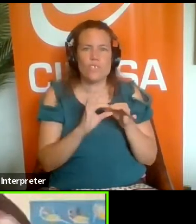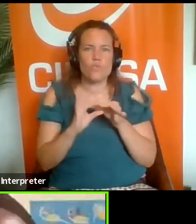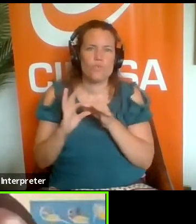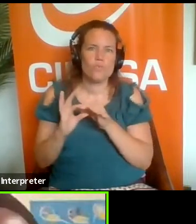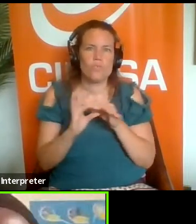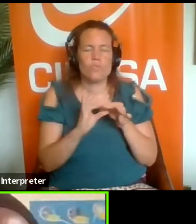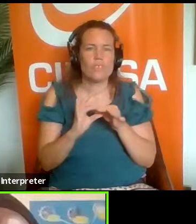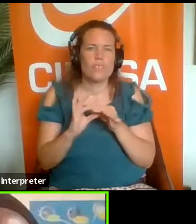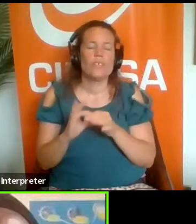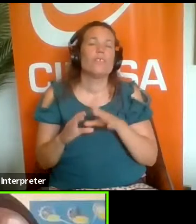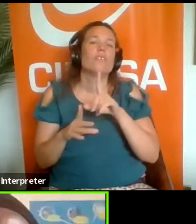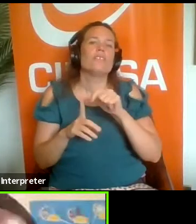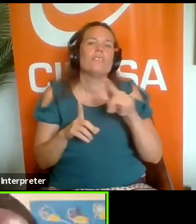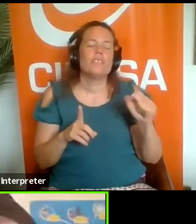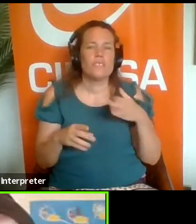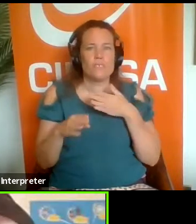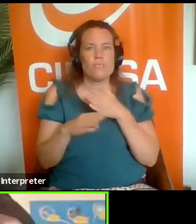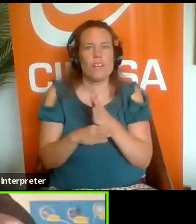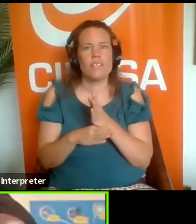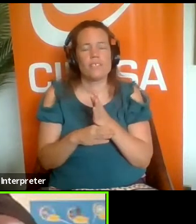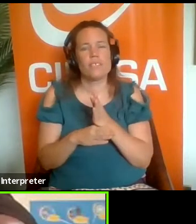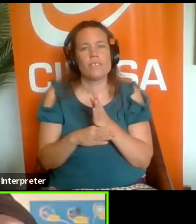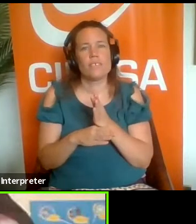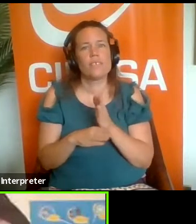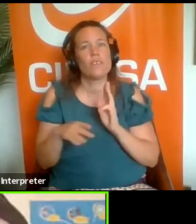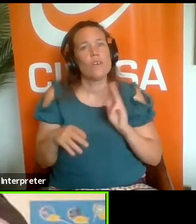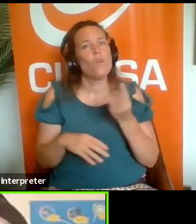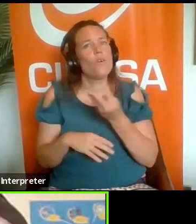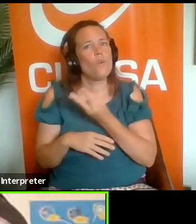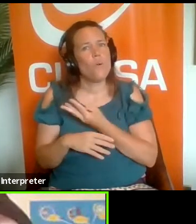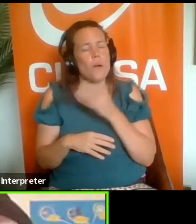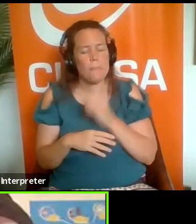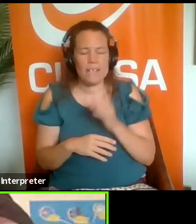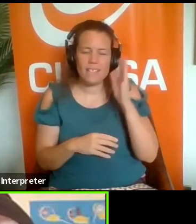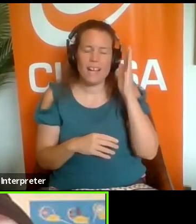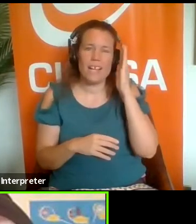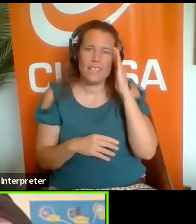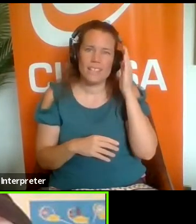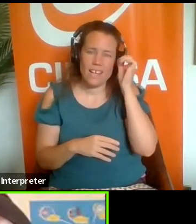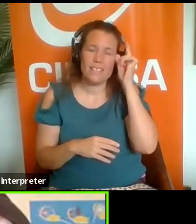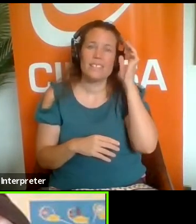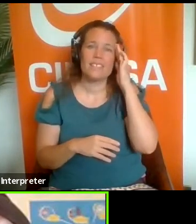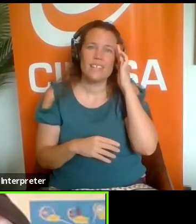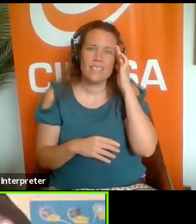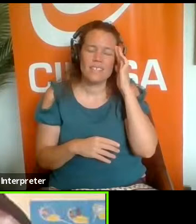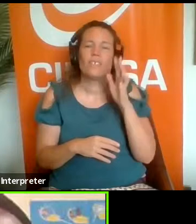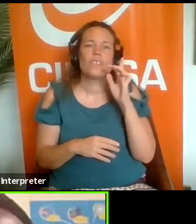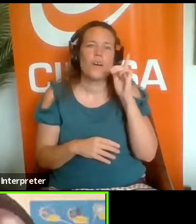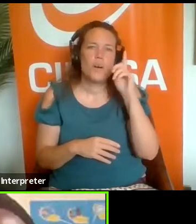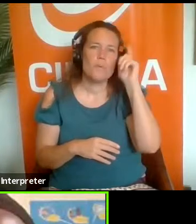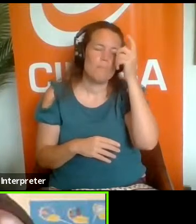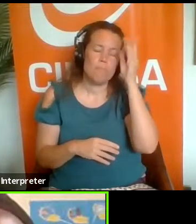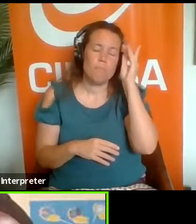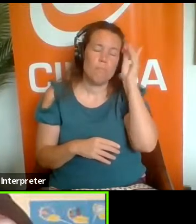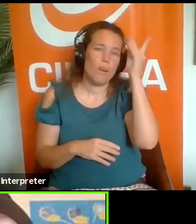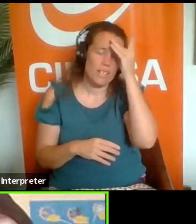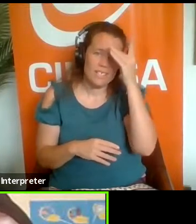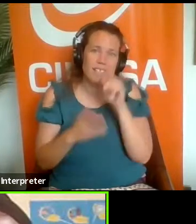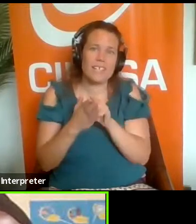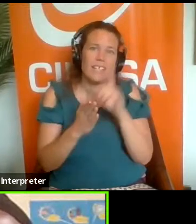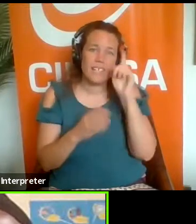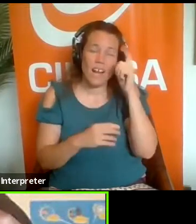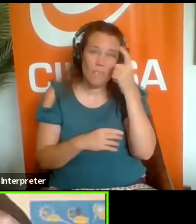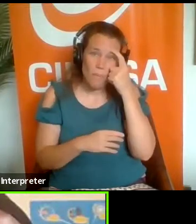digital rights. We need to understand or make our policy governments to understand that digital rights are human